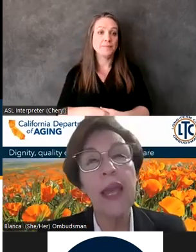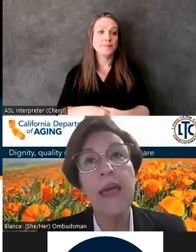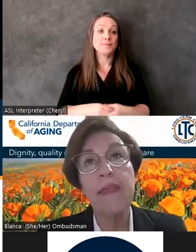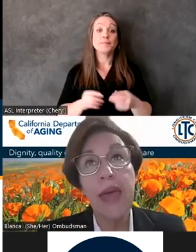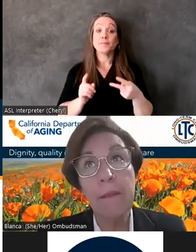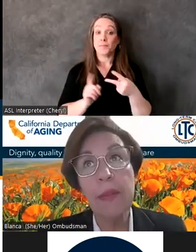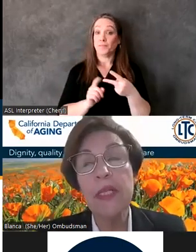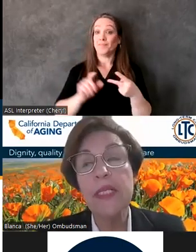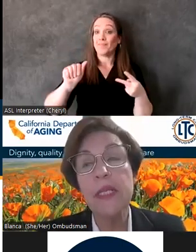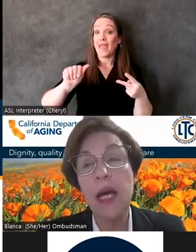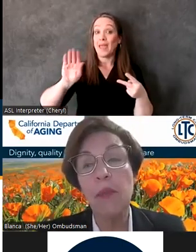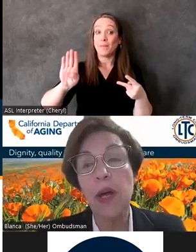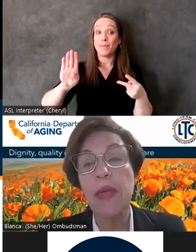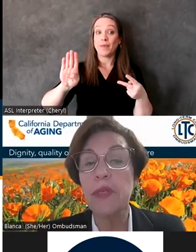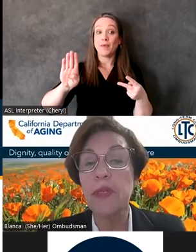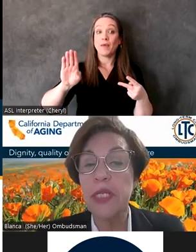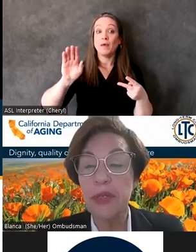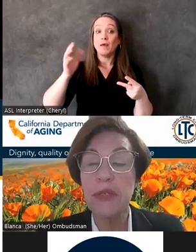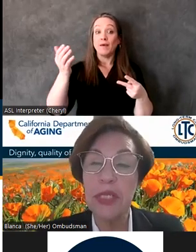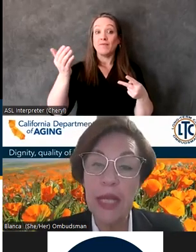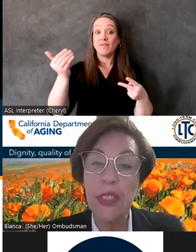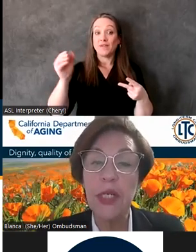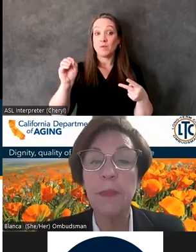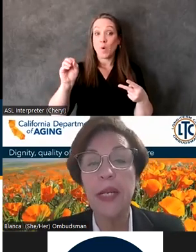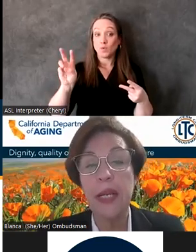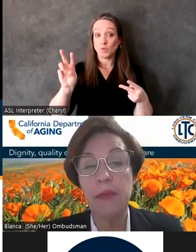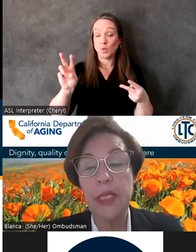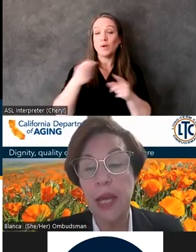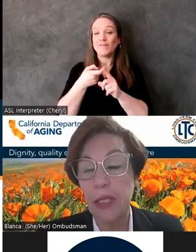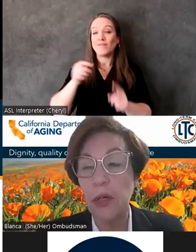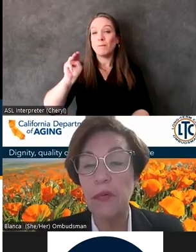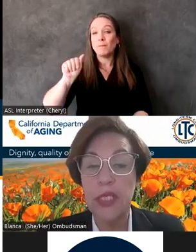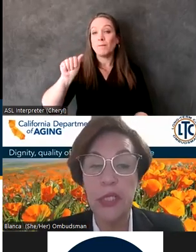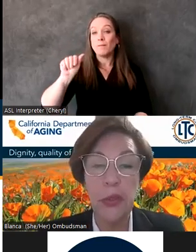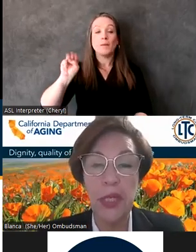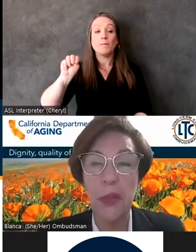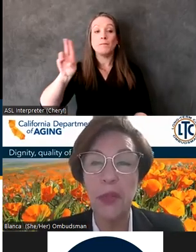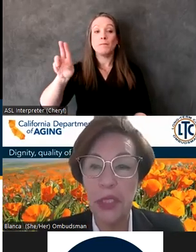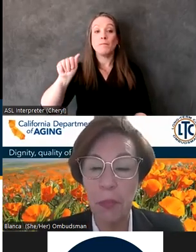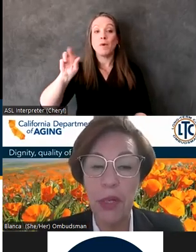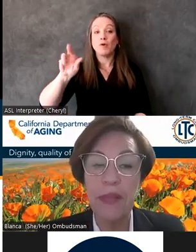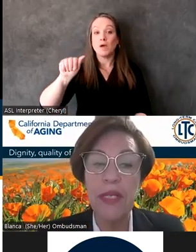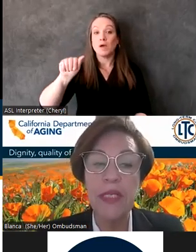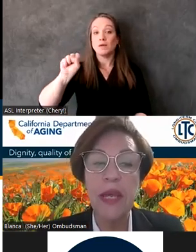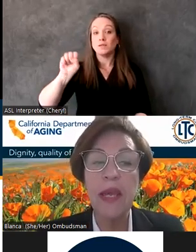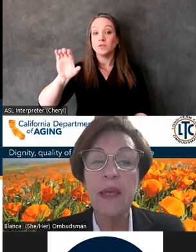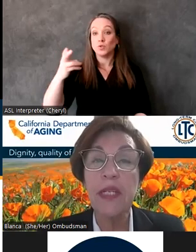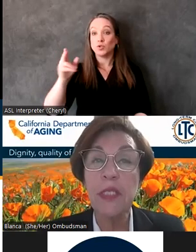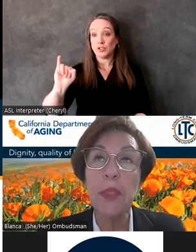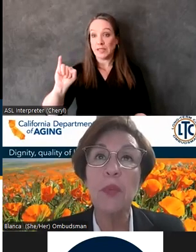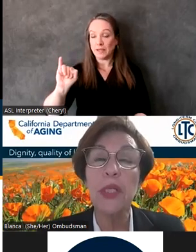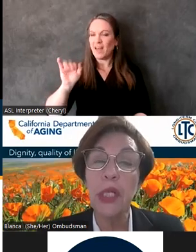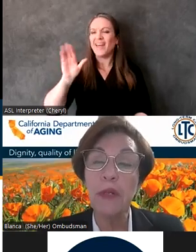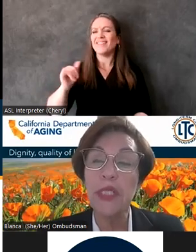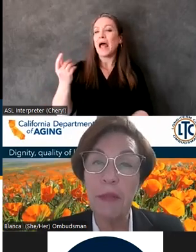Murasuchi. That bill is one that was introduced last year, but it was held over as a 2-year. We're supporting this. This